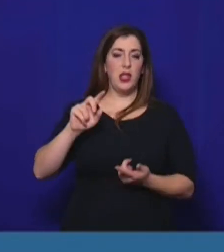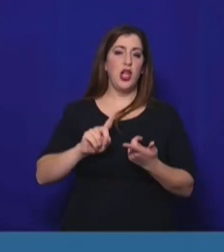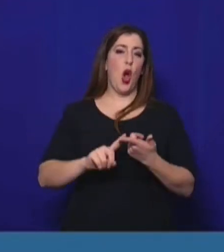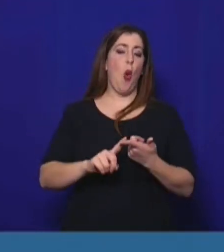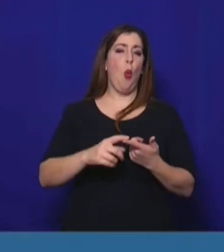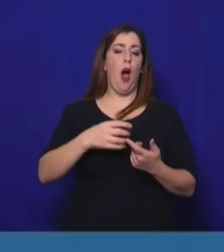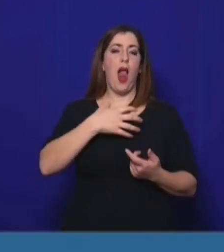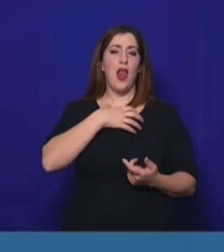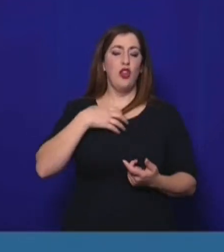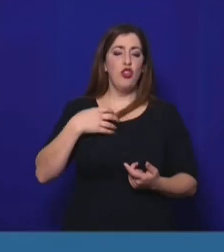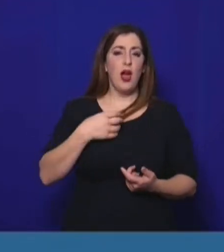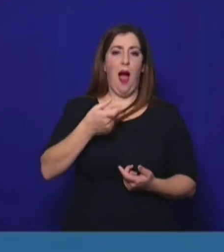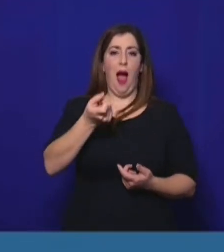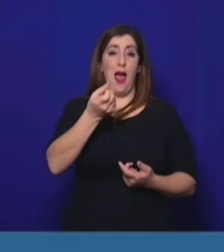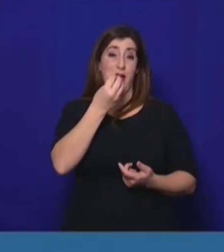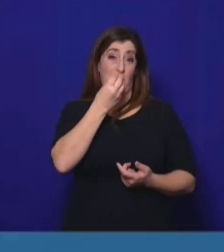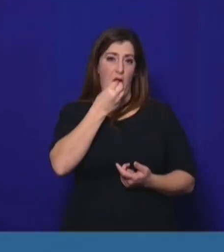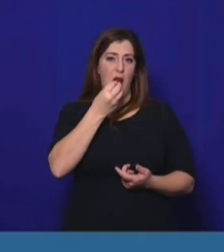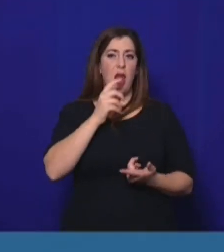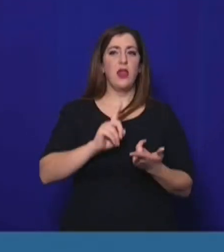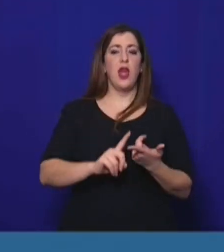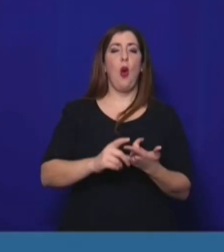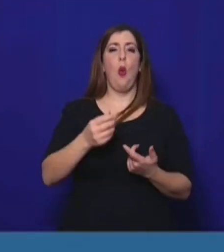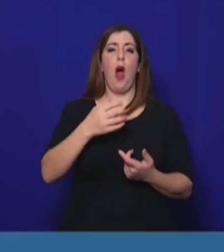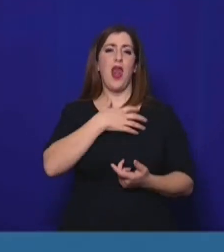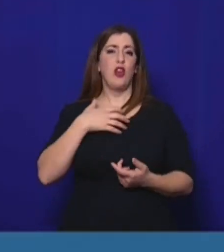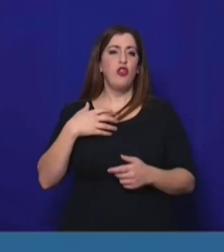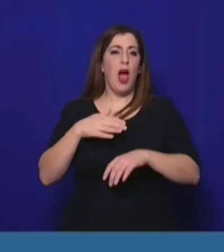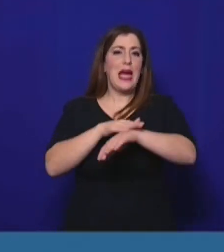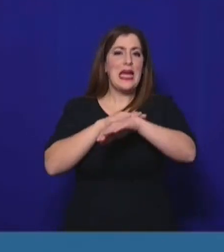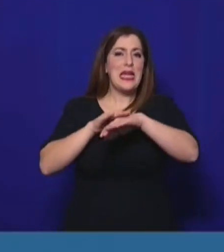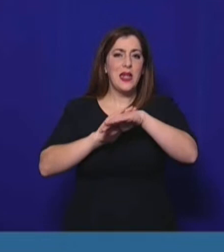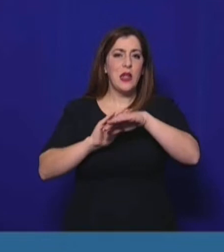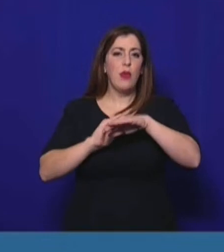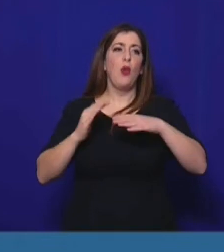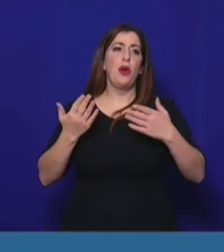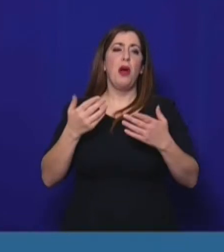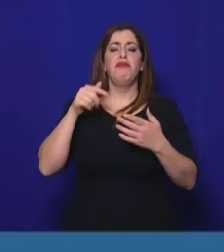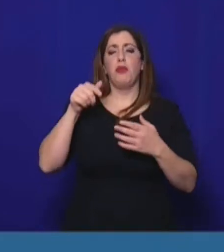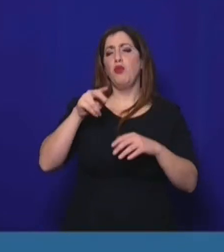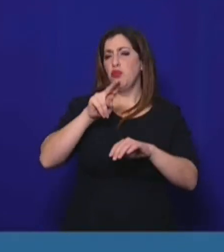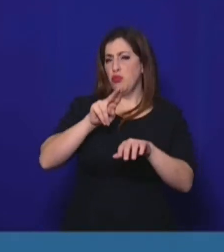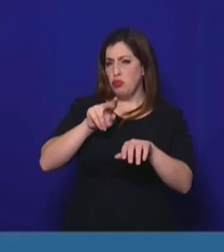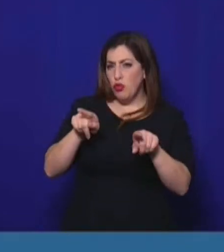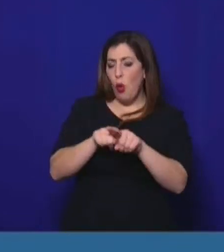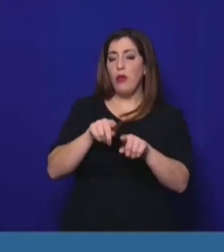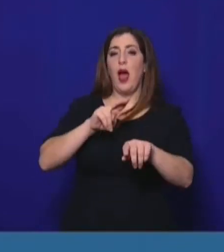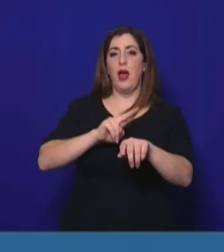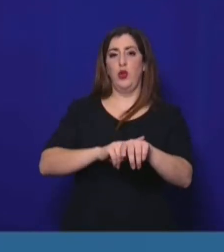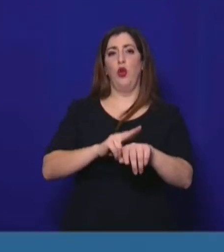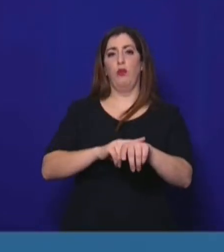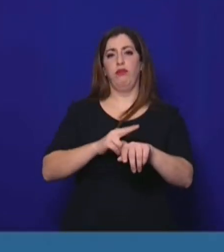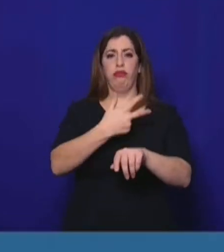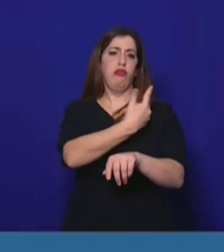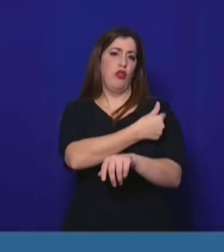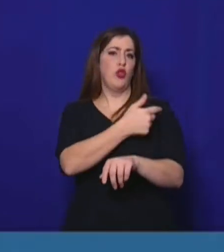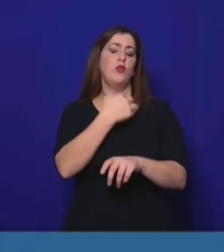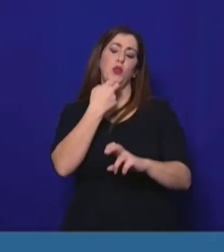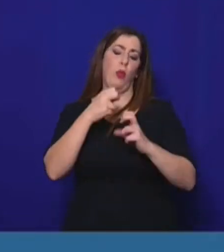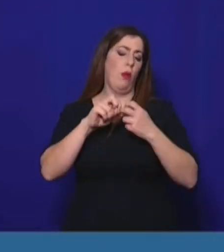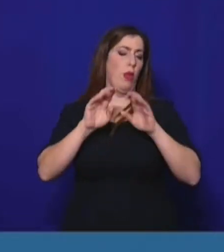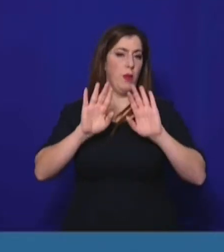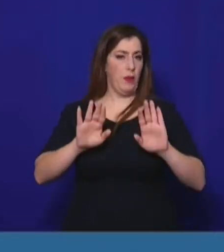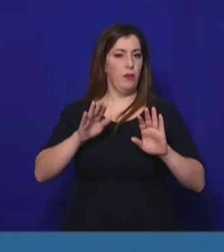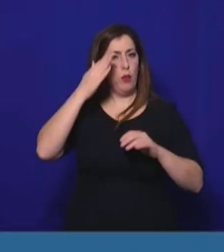creams, dawn m'hemmx contraindications li inti tieħu din il-vaccine. Allura ejja ma nitilfux din it-tilqima għall affarijiet każijiet fejn